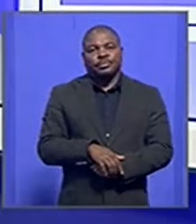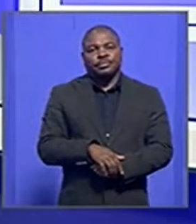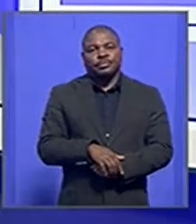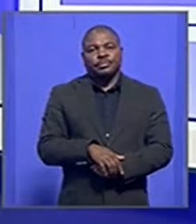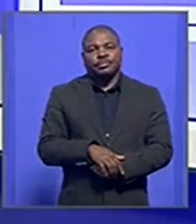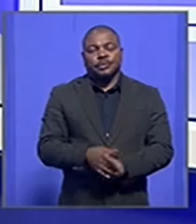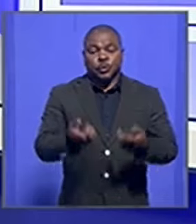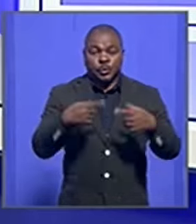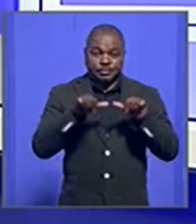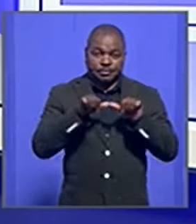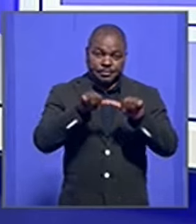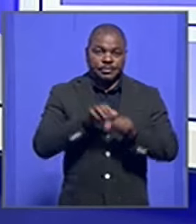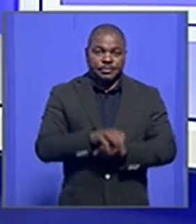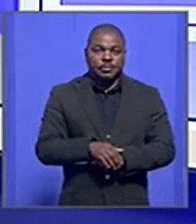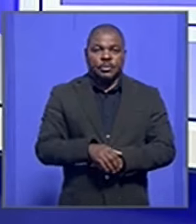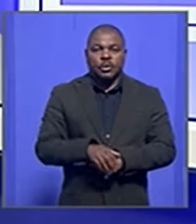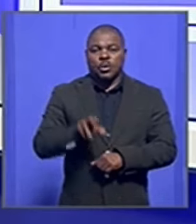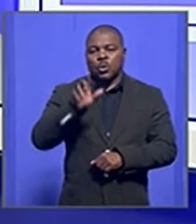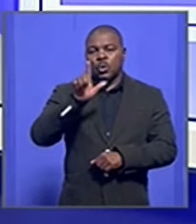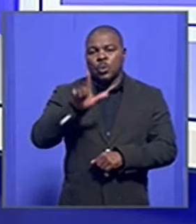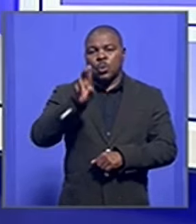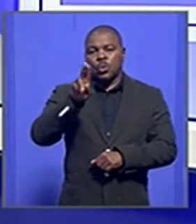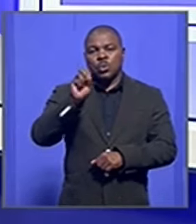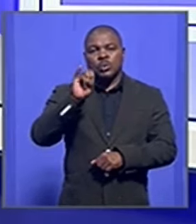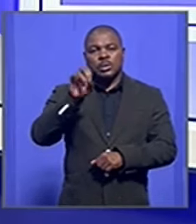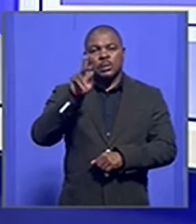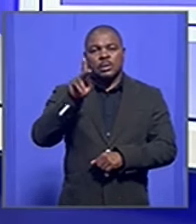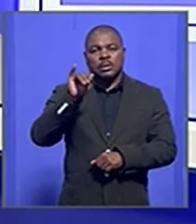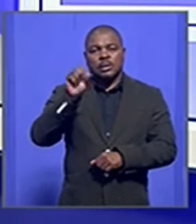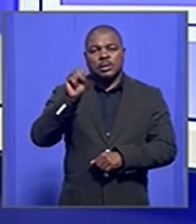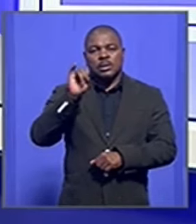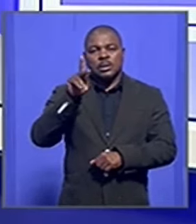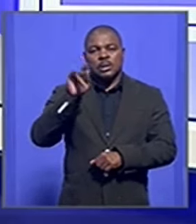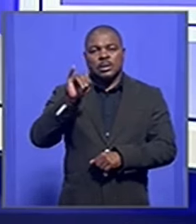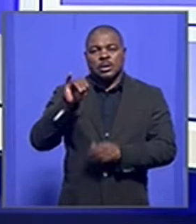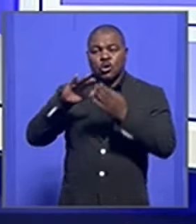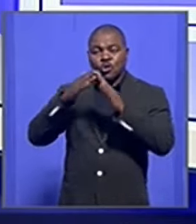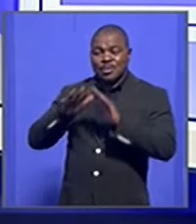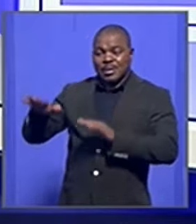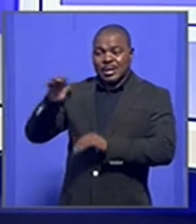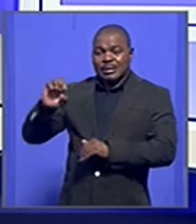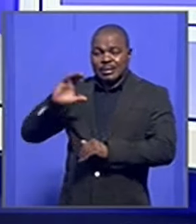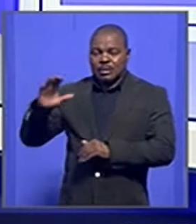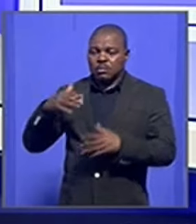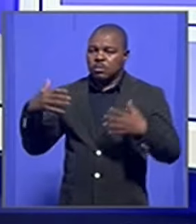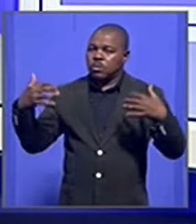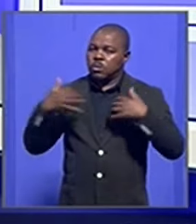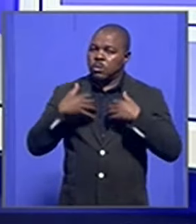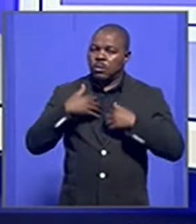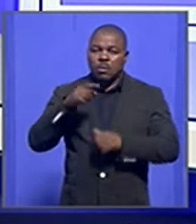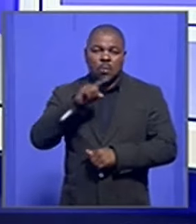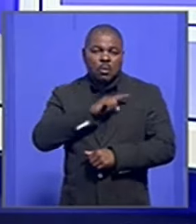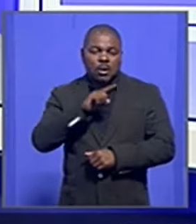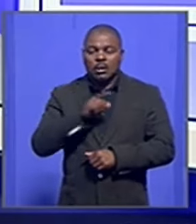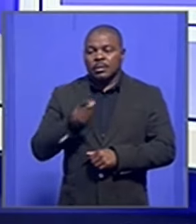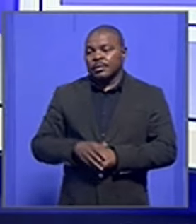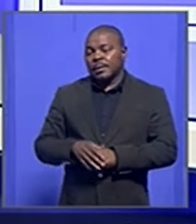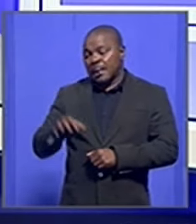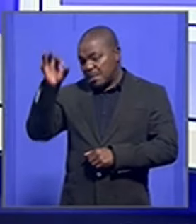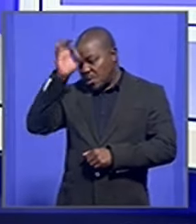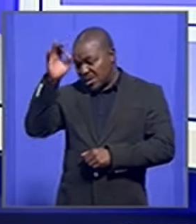Fa re tswela pele, baagi ba kwa Losikisiki kwa Eastern Cape ba bontshitse matshwenyego a bona tebang le tsamaiso e bonya